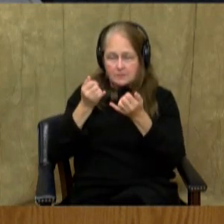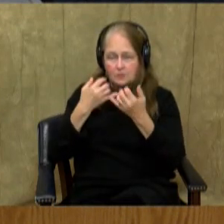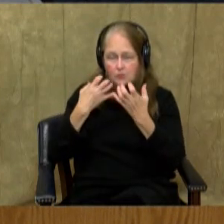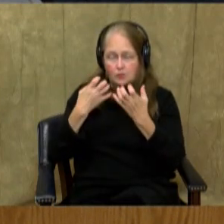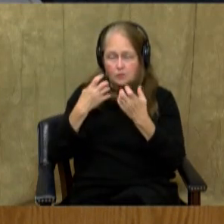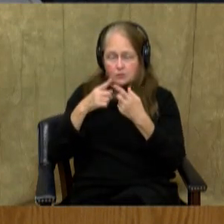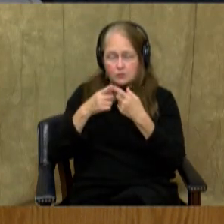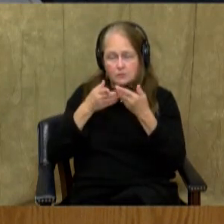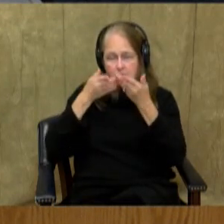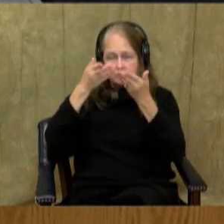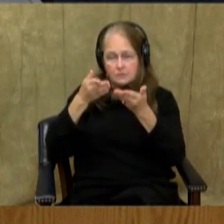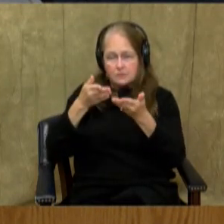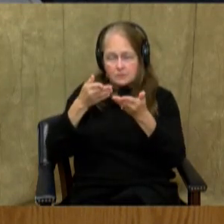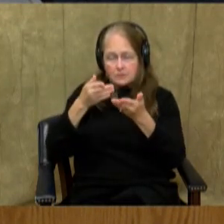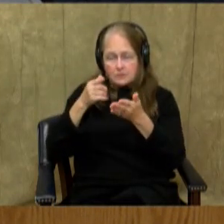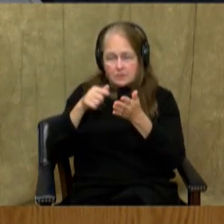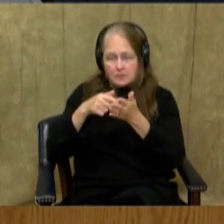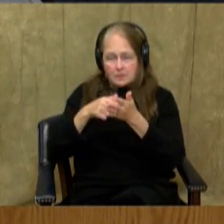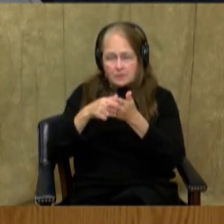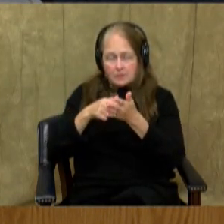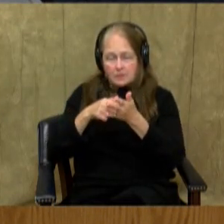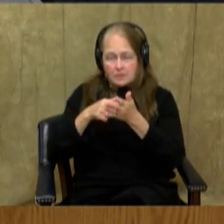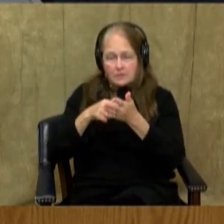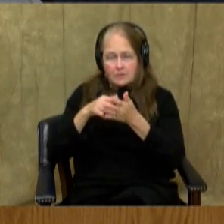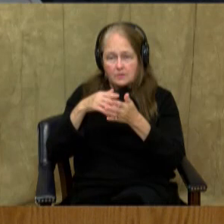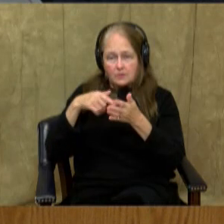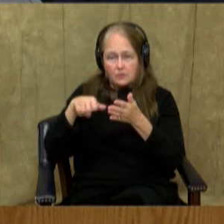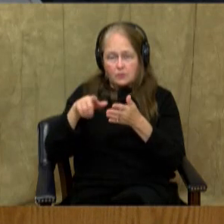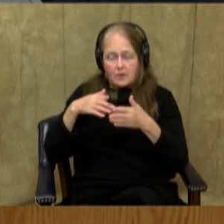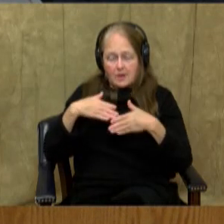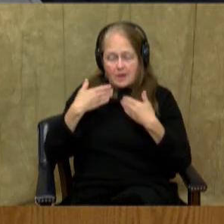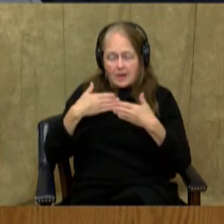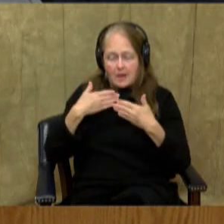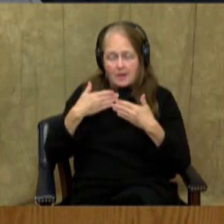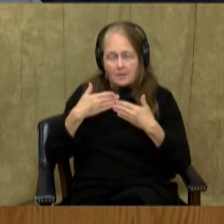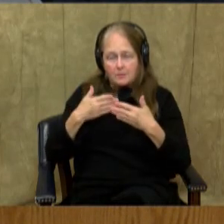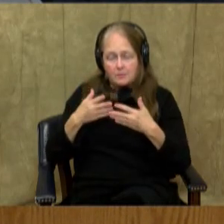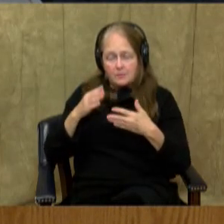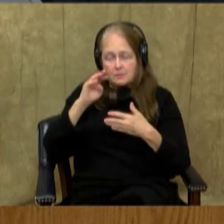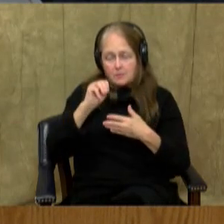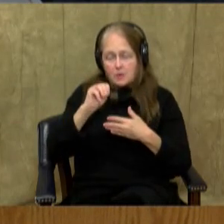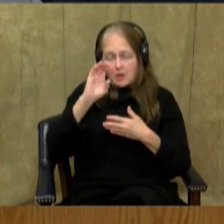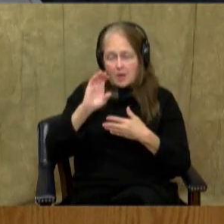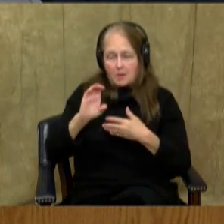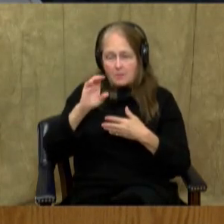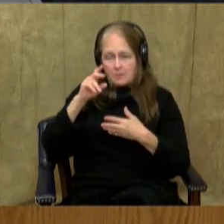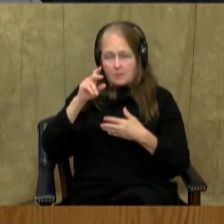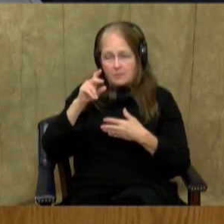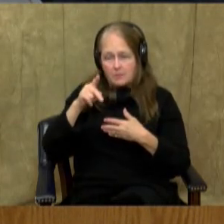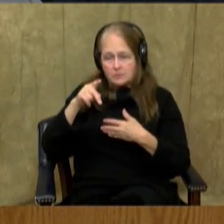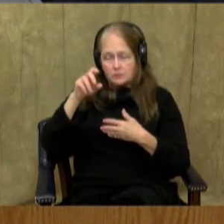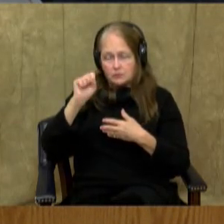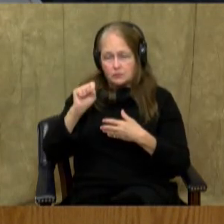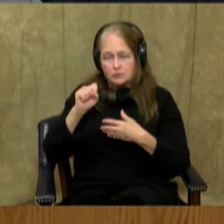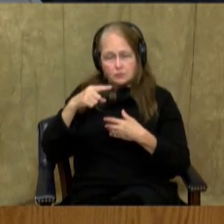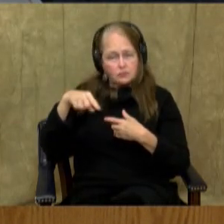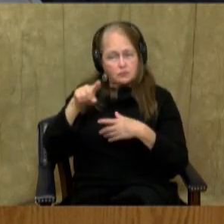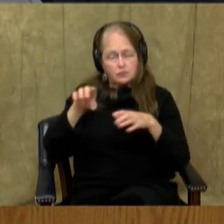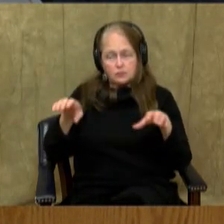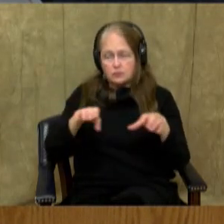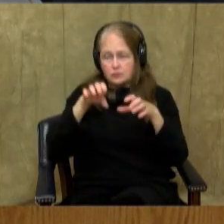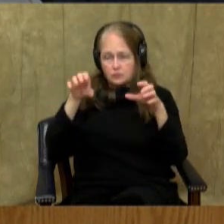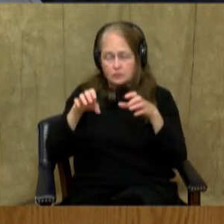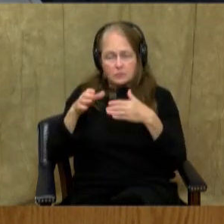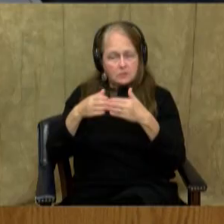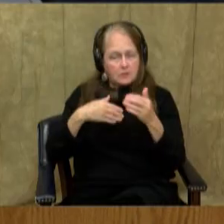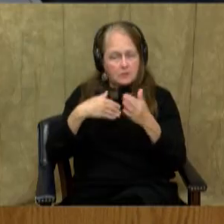just really want to tell you guys that as a district, I'm so proud to be part of Mobile County and what you guys are doing no